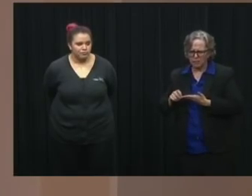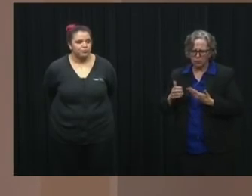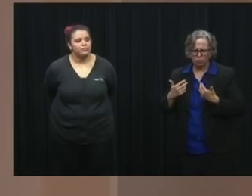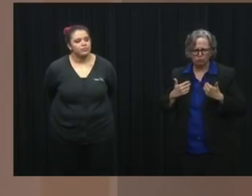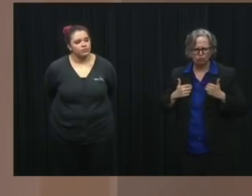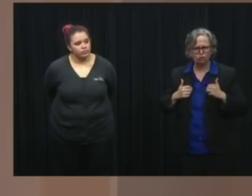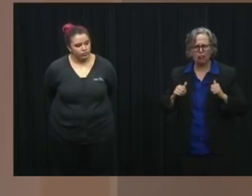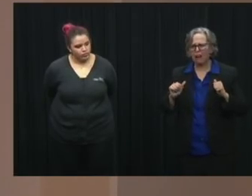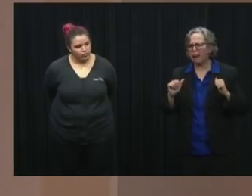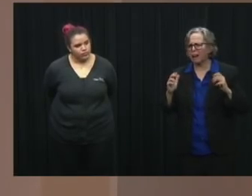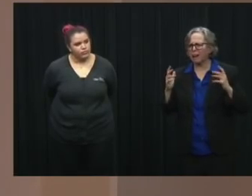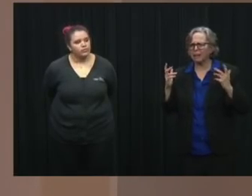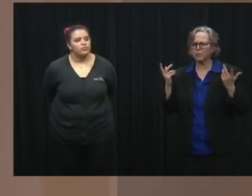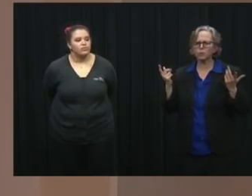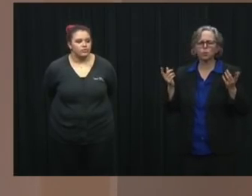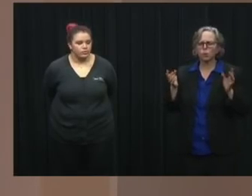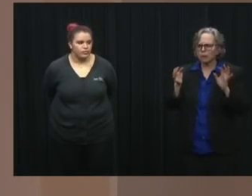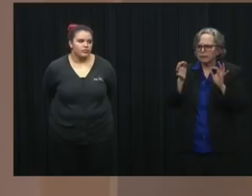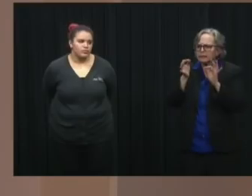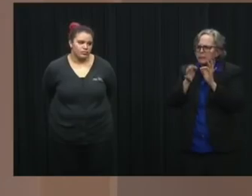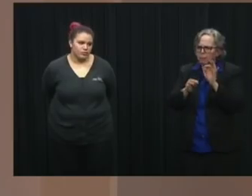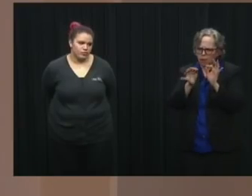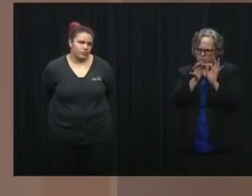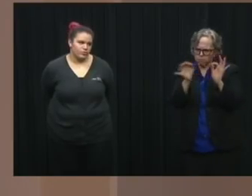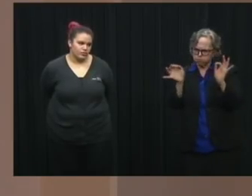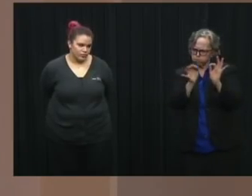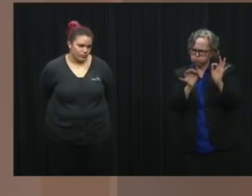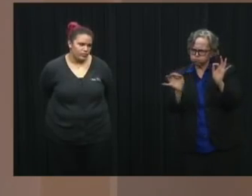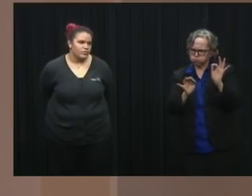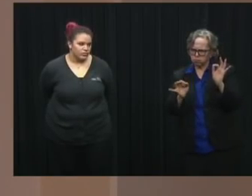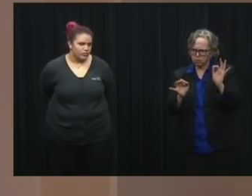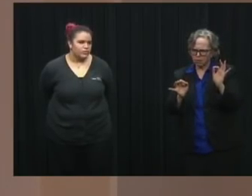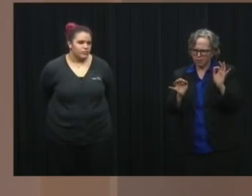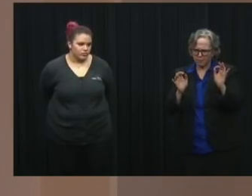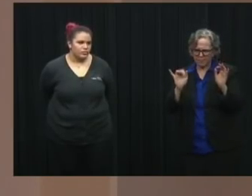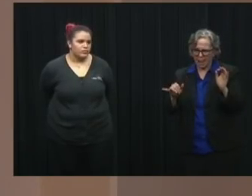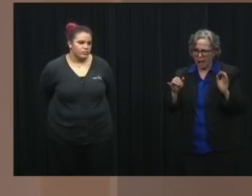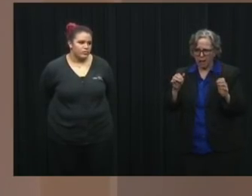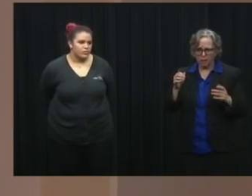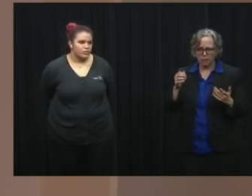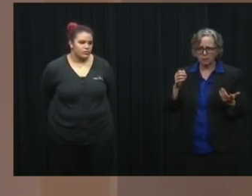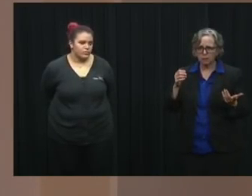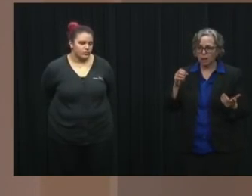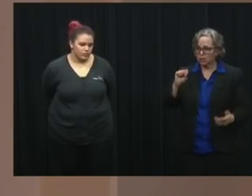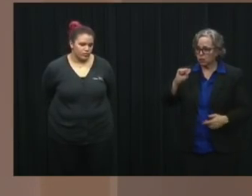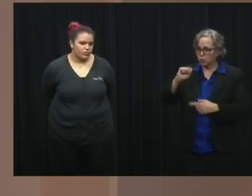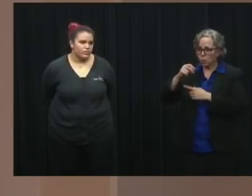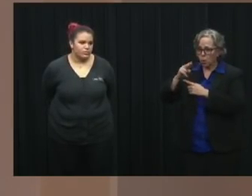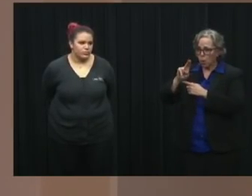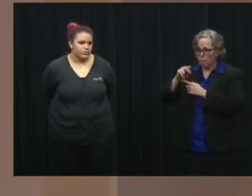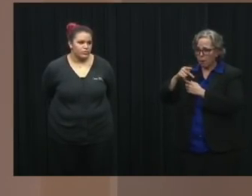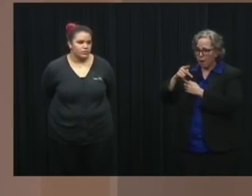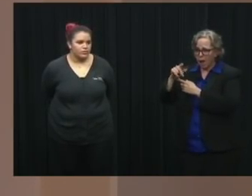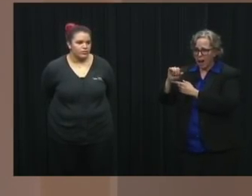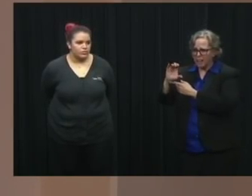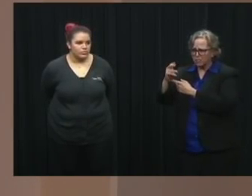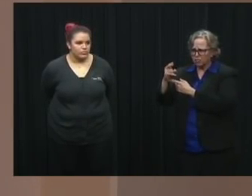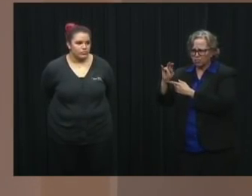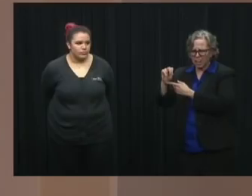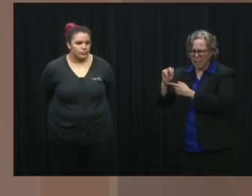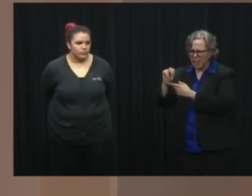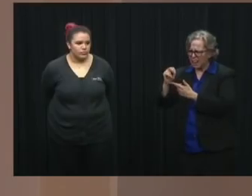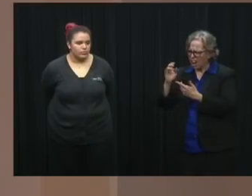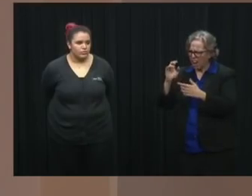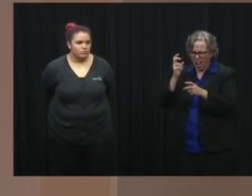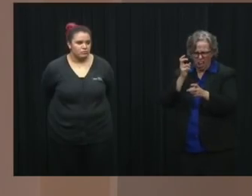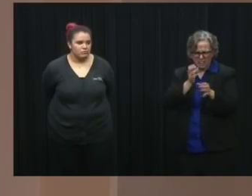supply chain is a difficult thing to define. You may make, for example, pallets or cardboard boxes, and someone say, well, that's not